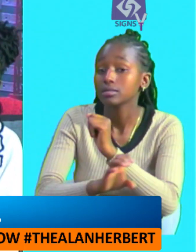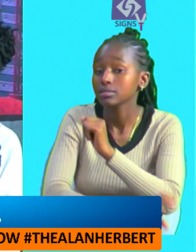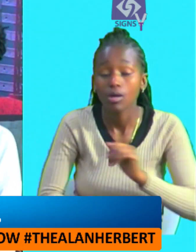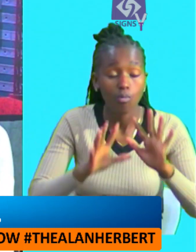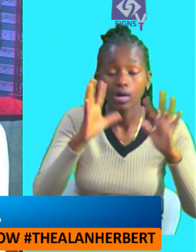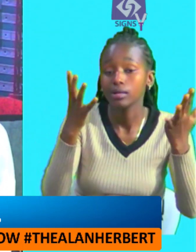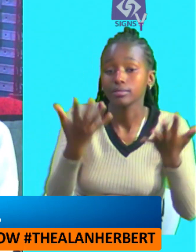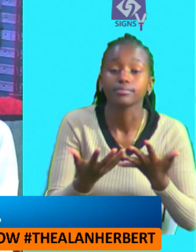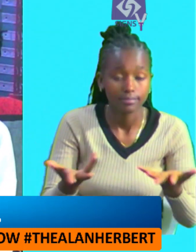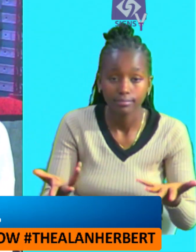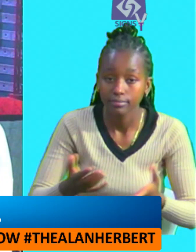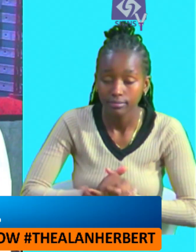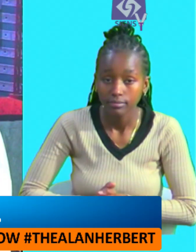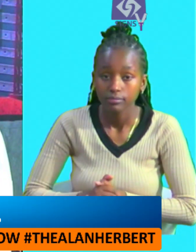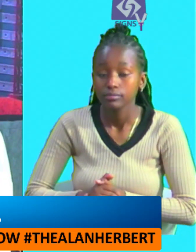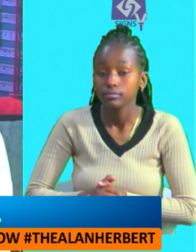when